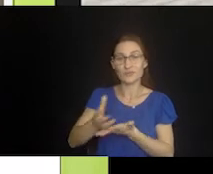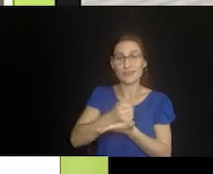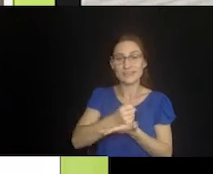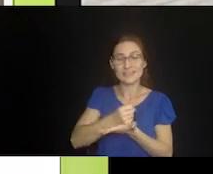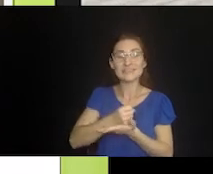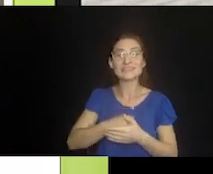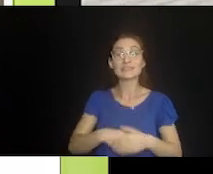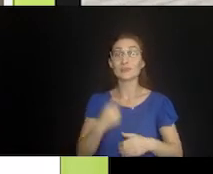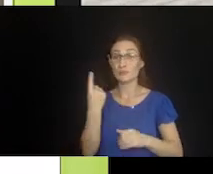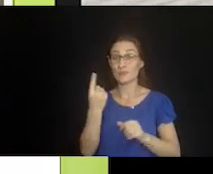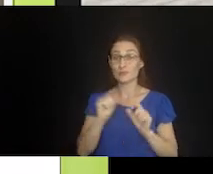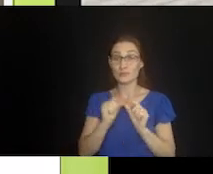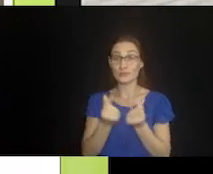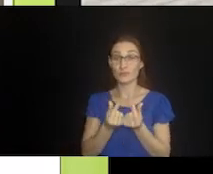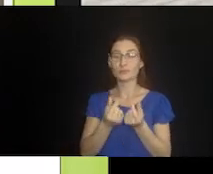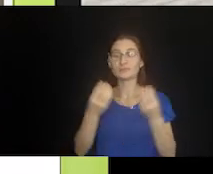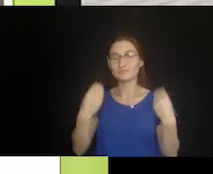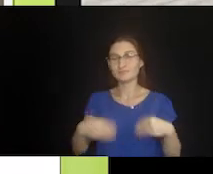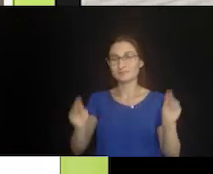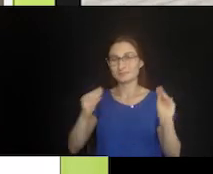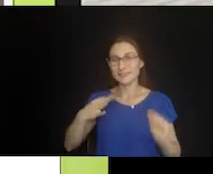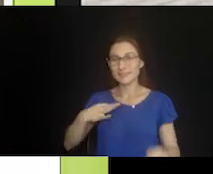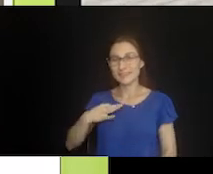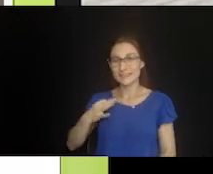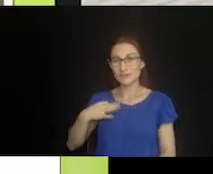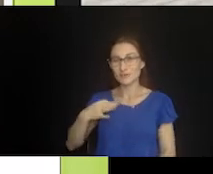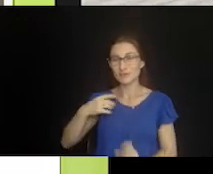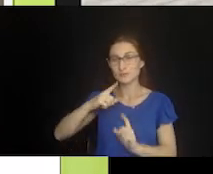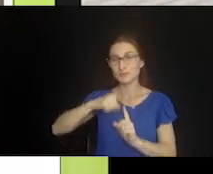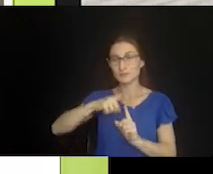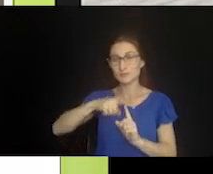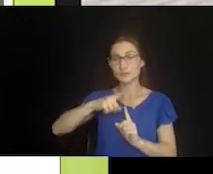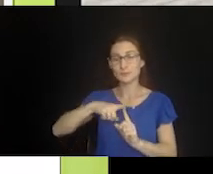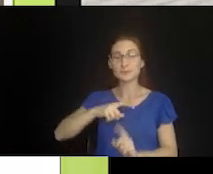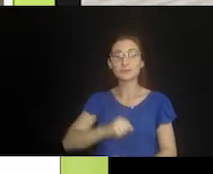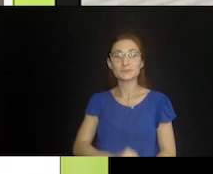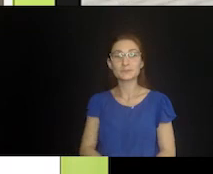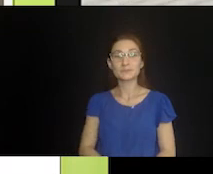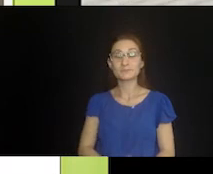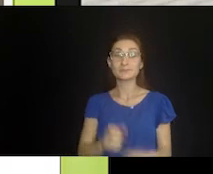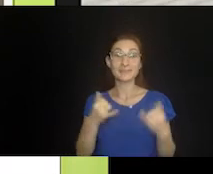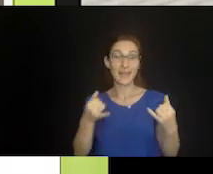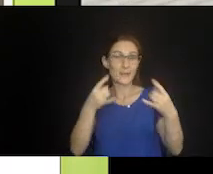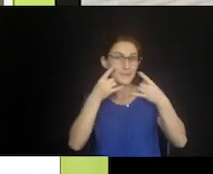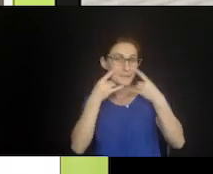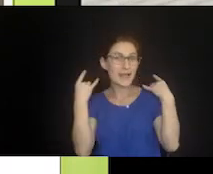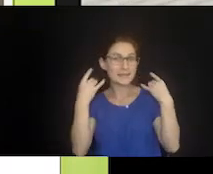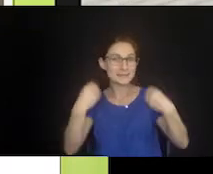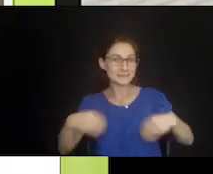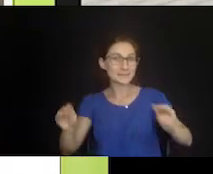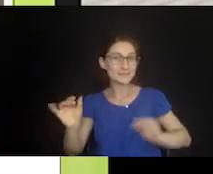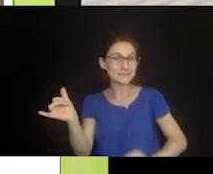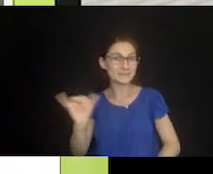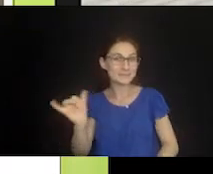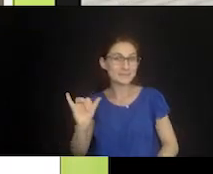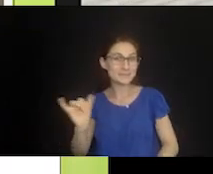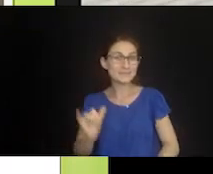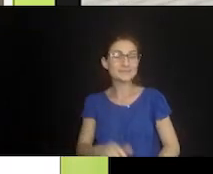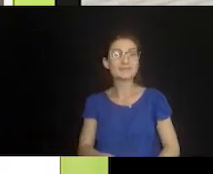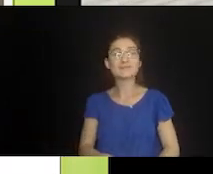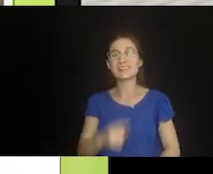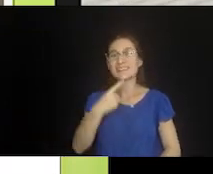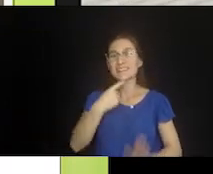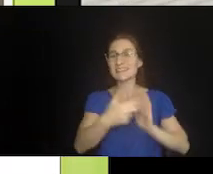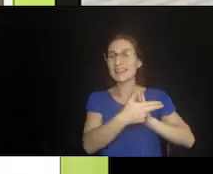This is an example of fundraising. One of our groups sells t-shirts, and now they have